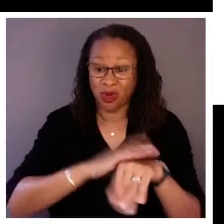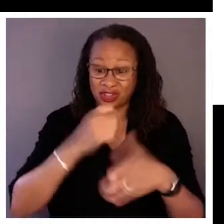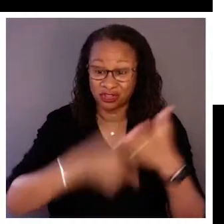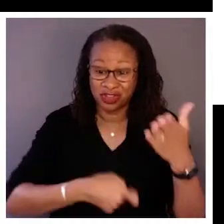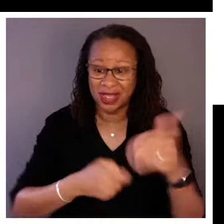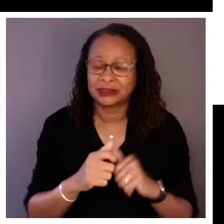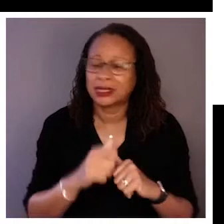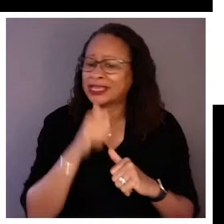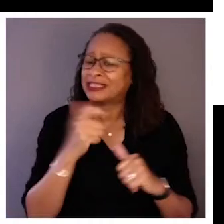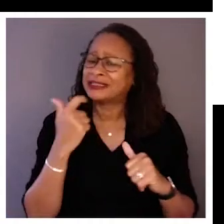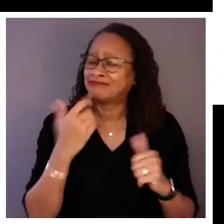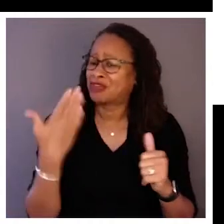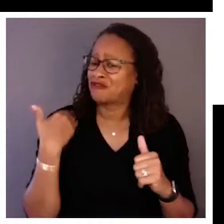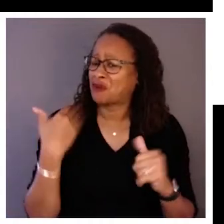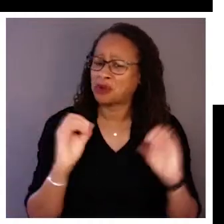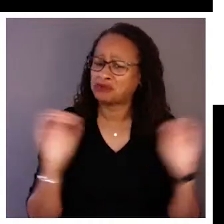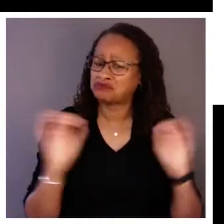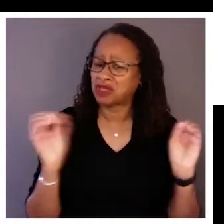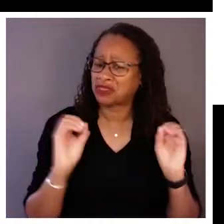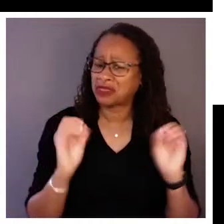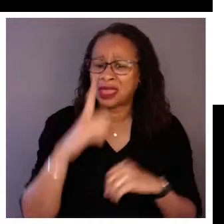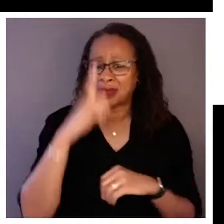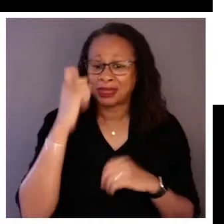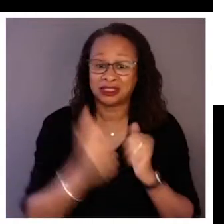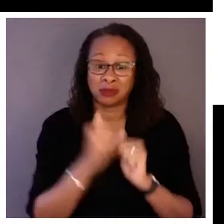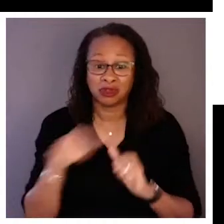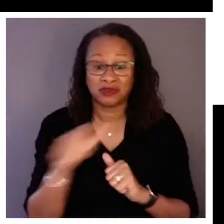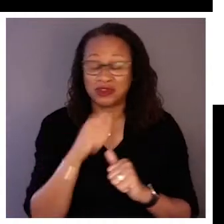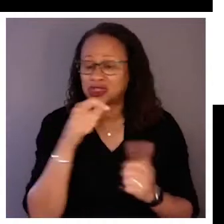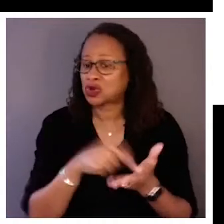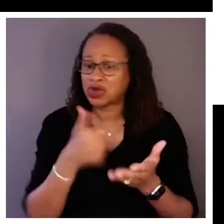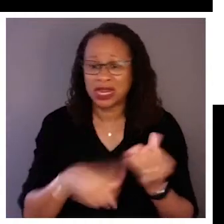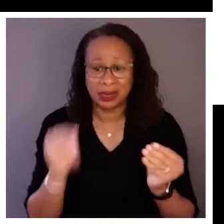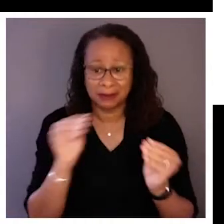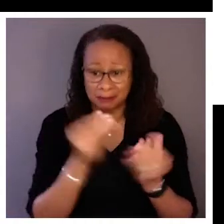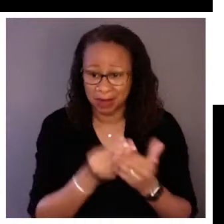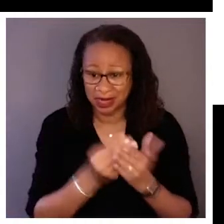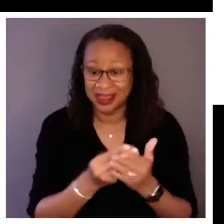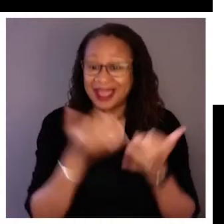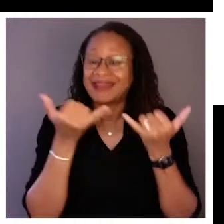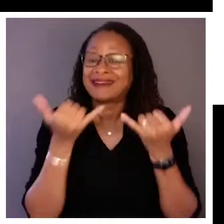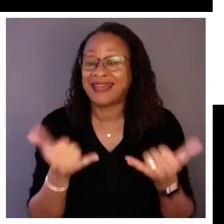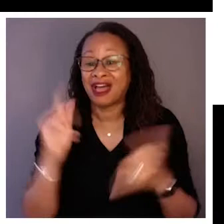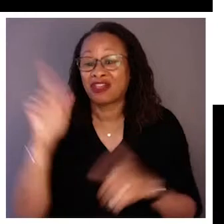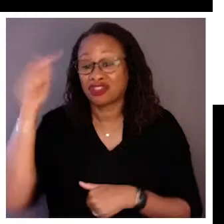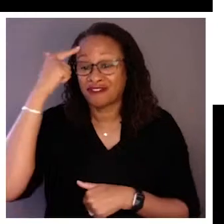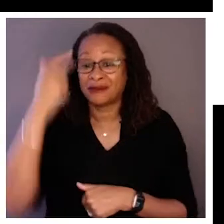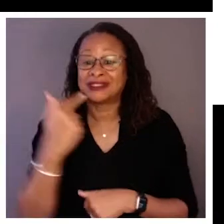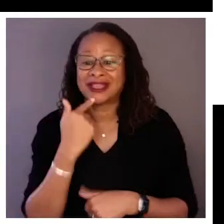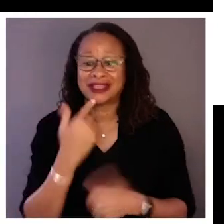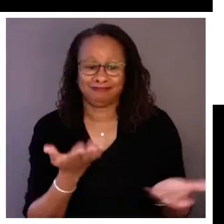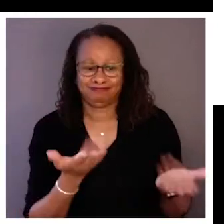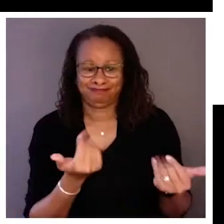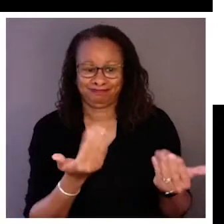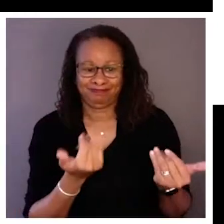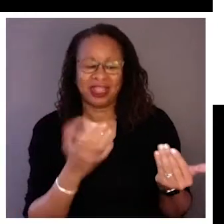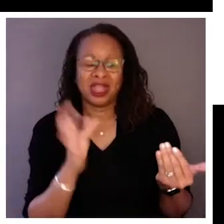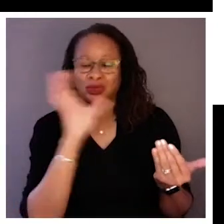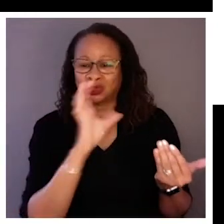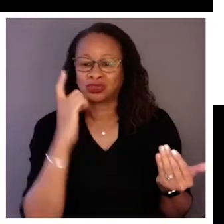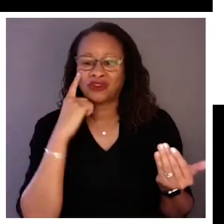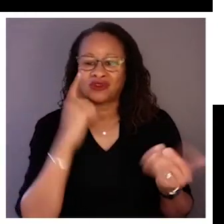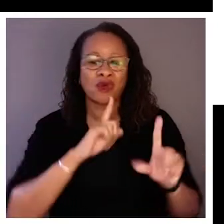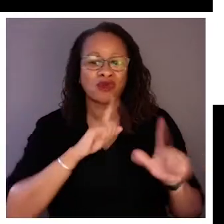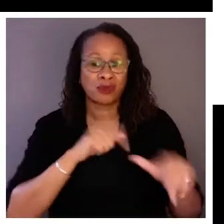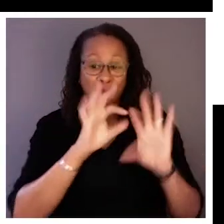it because most of you didn't earn any money that was reportable. Now the government is saying, we're looking for reporting forms on